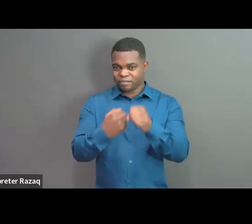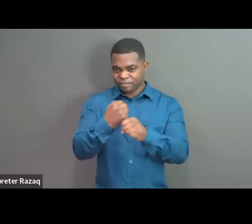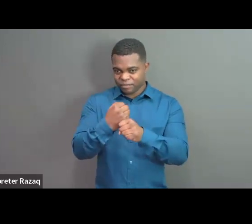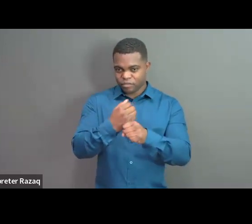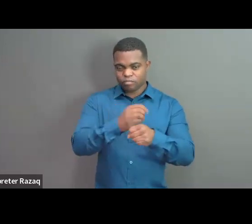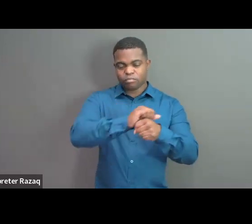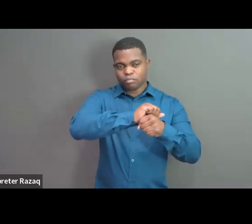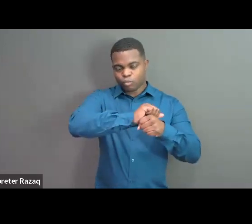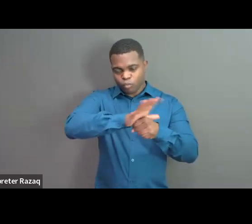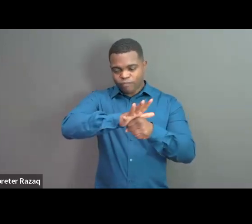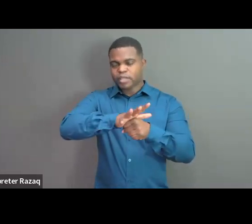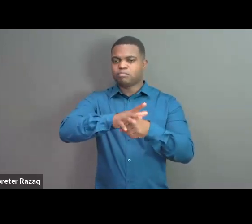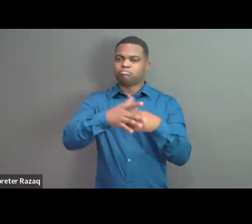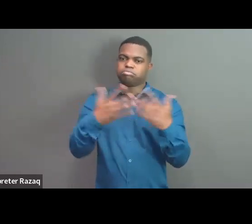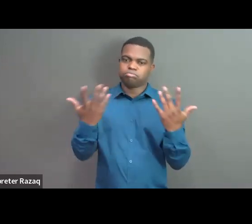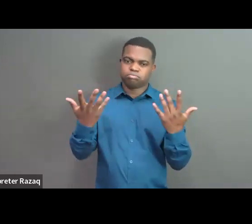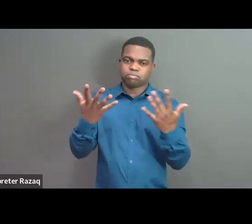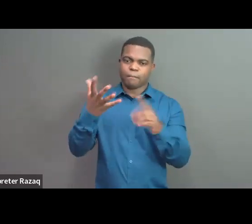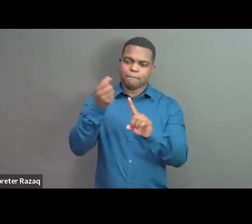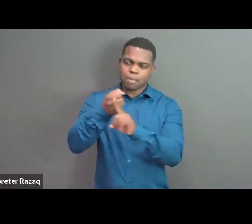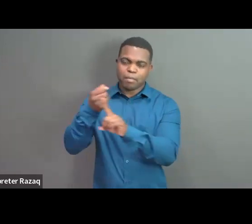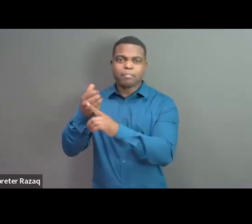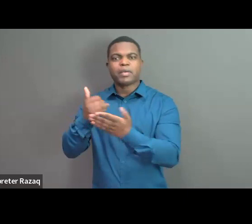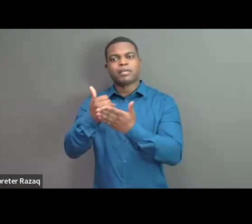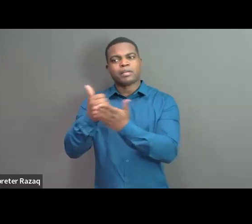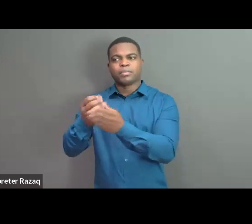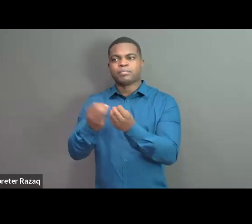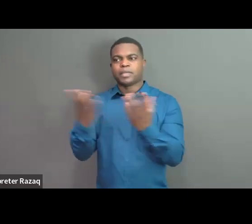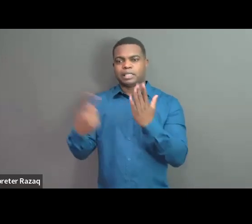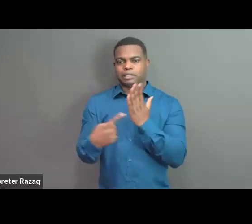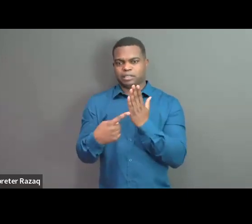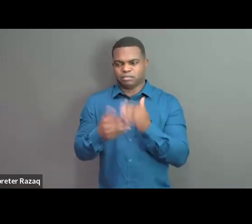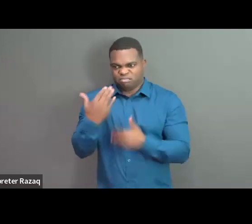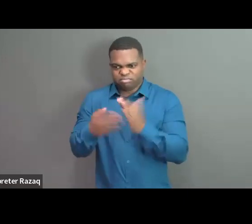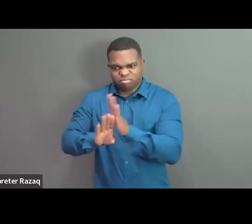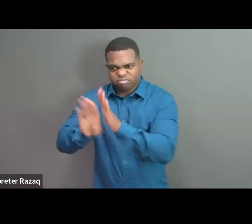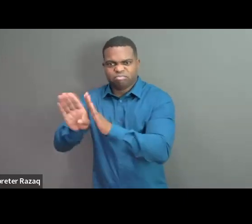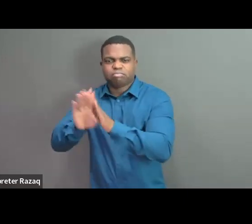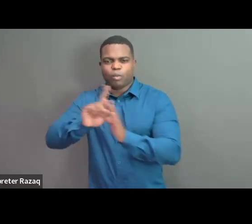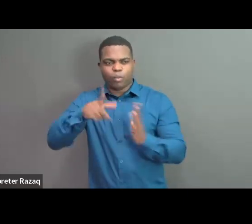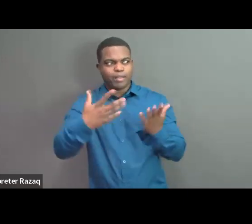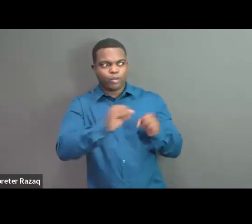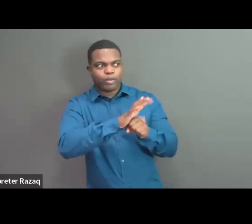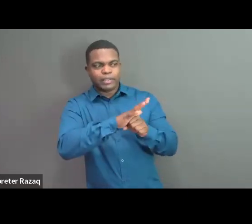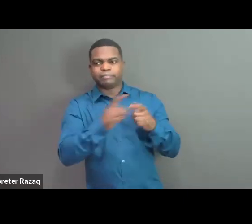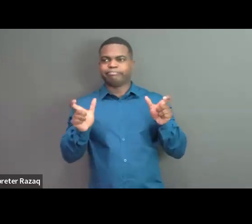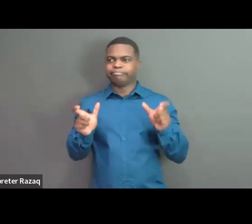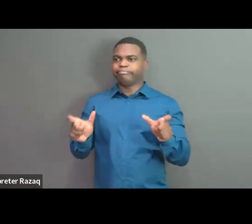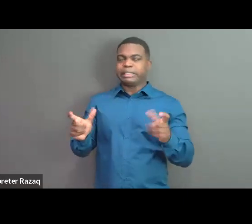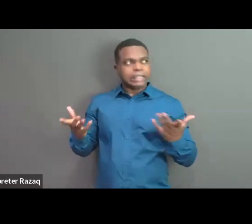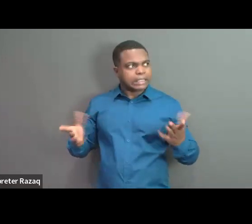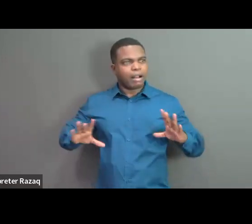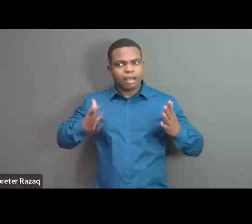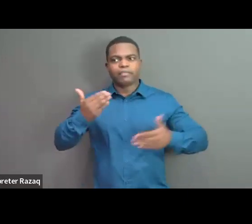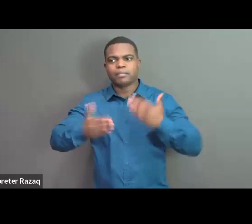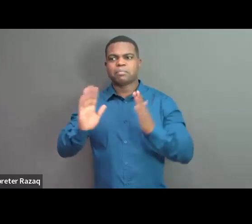in the countryside. And I'm from a cooperative that really would like to foster or to